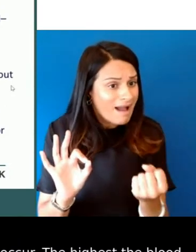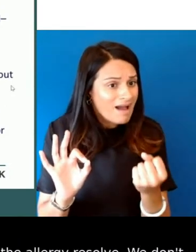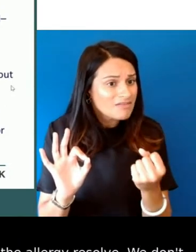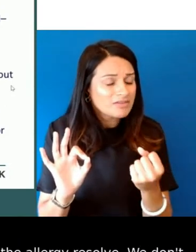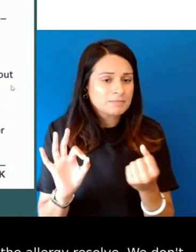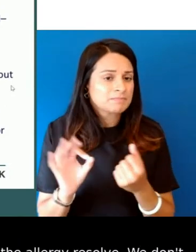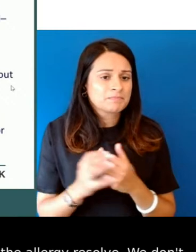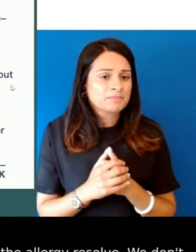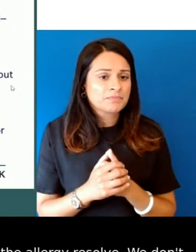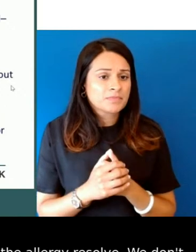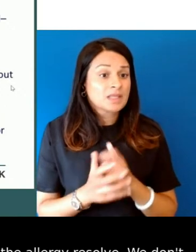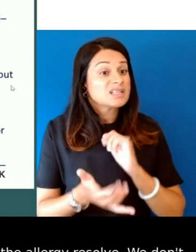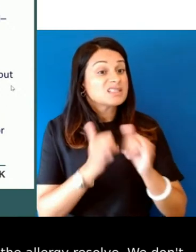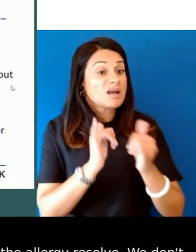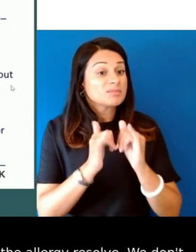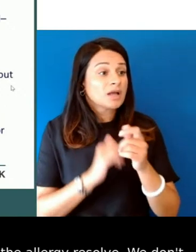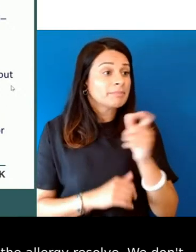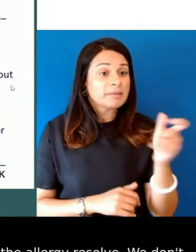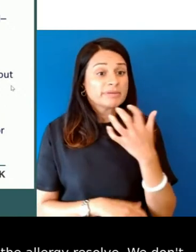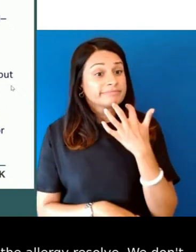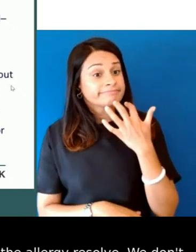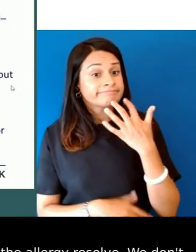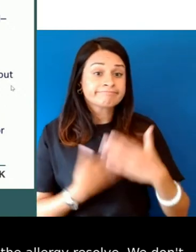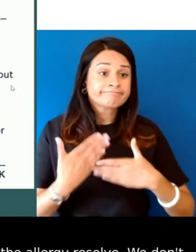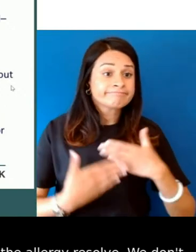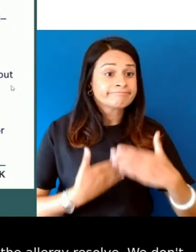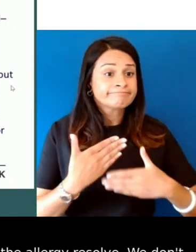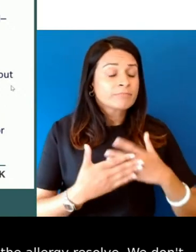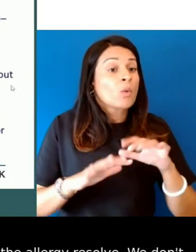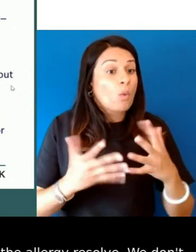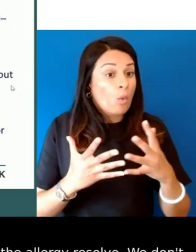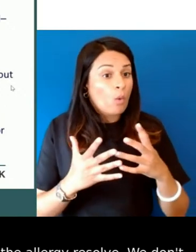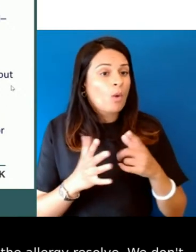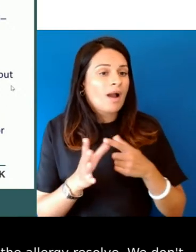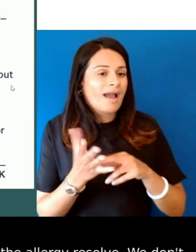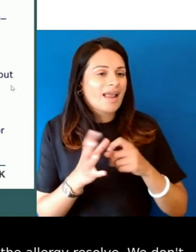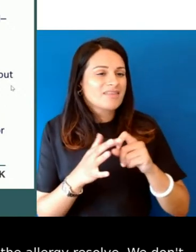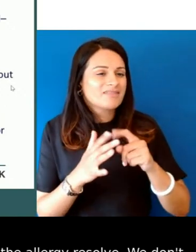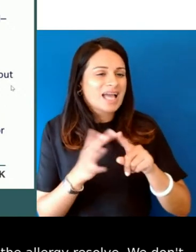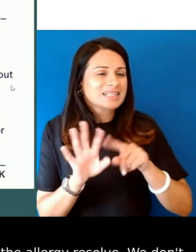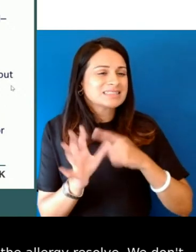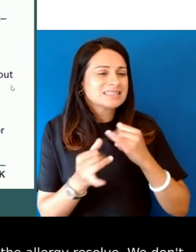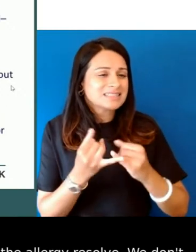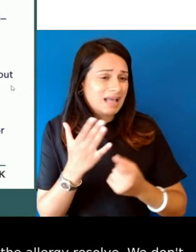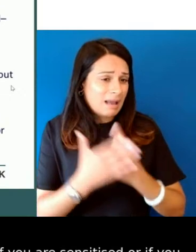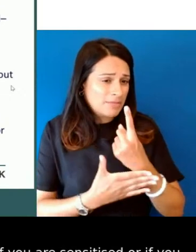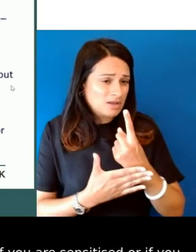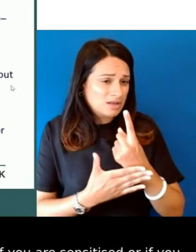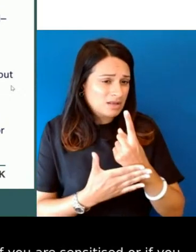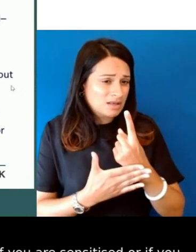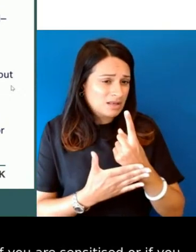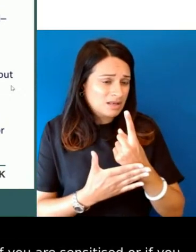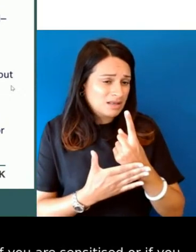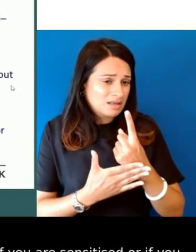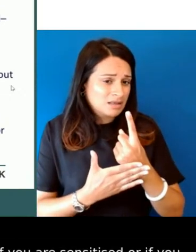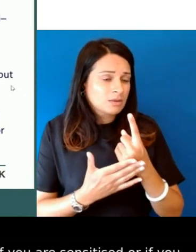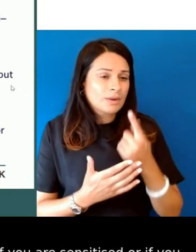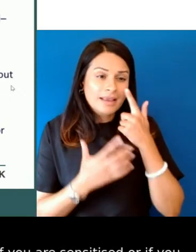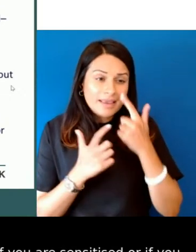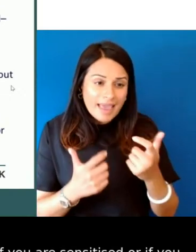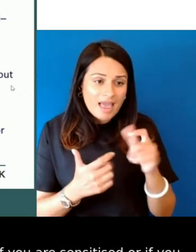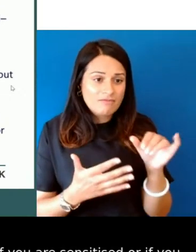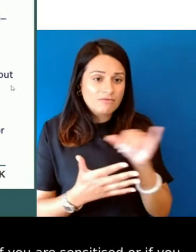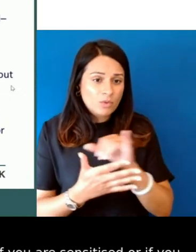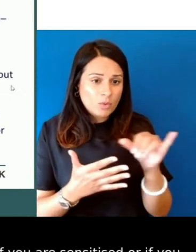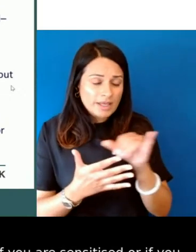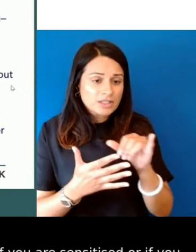sensitized or whether you're likely to have anaphylaxis so just pick carefully what you want to do you can do it to arrow allergens so you can